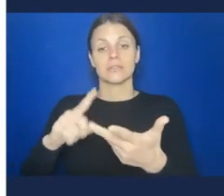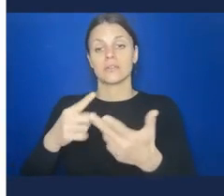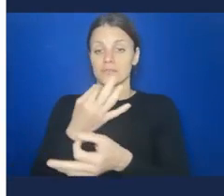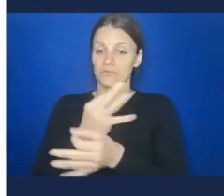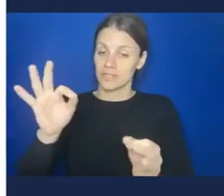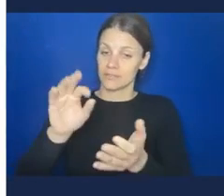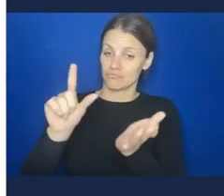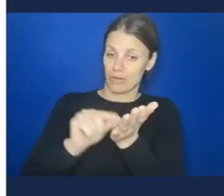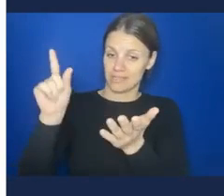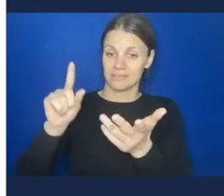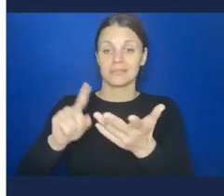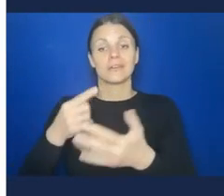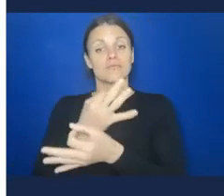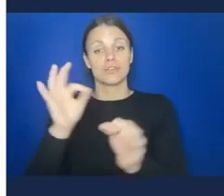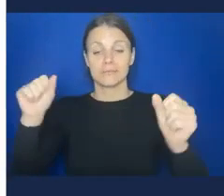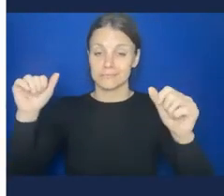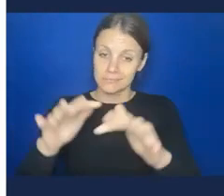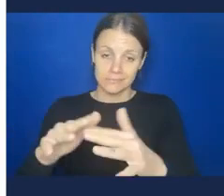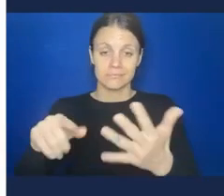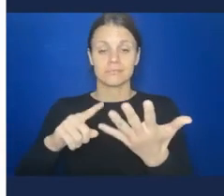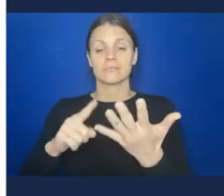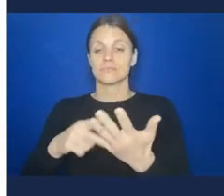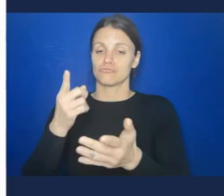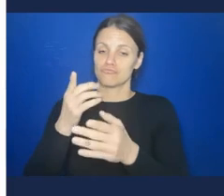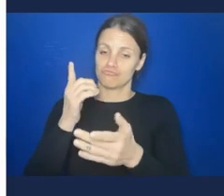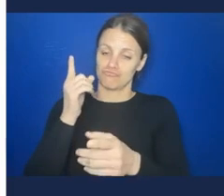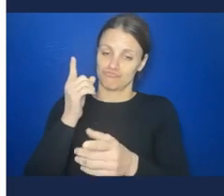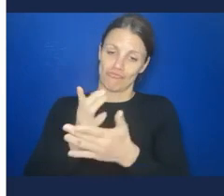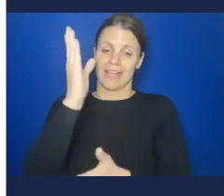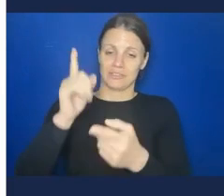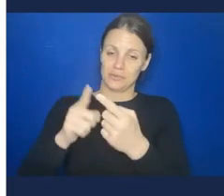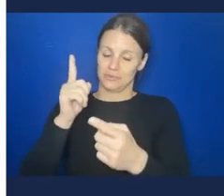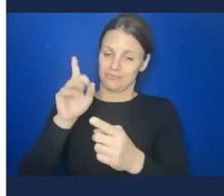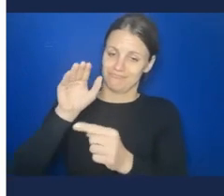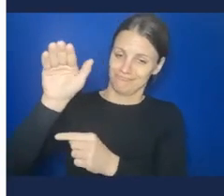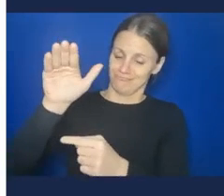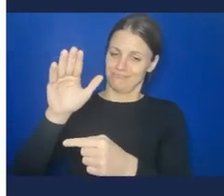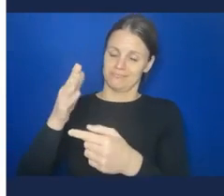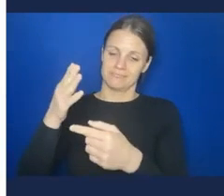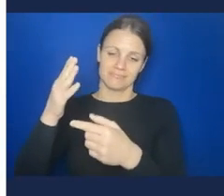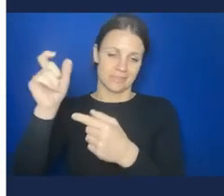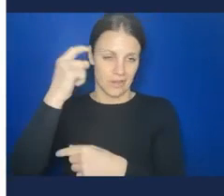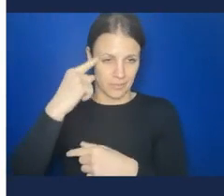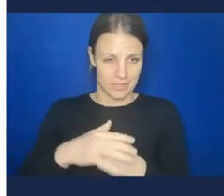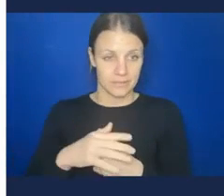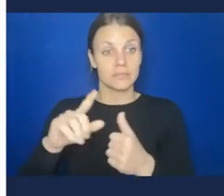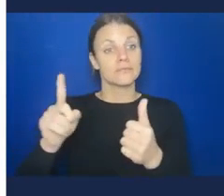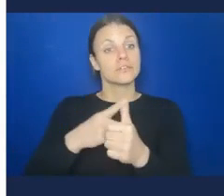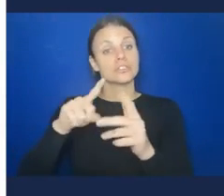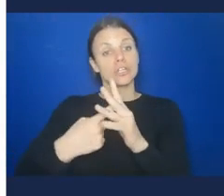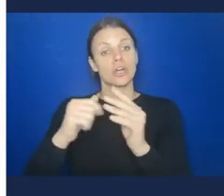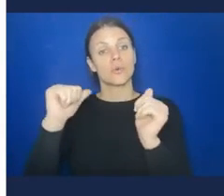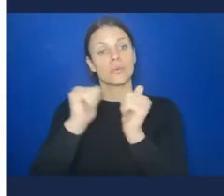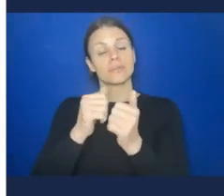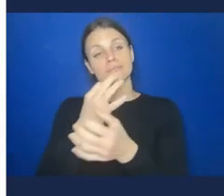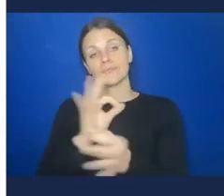government for redress of grievances. So as Professor Newborn points out, you start with freedom of religion, freedom of belief,